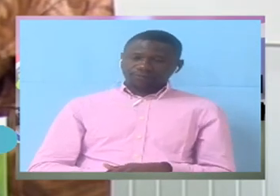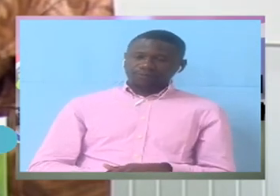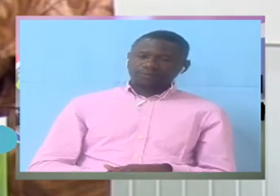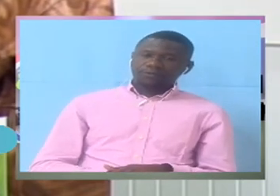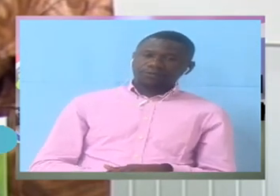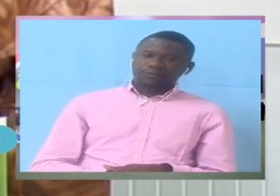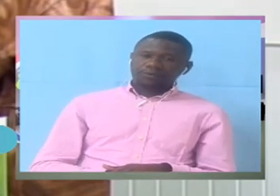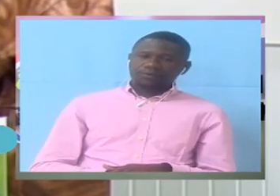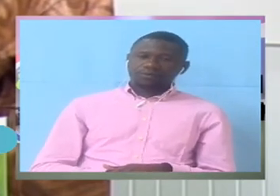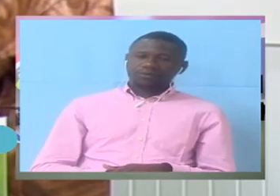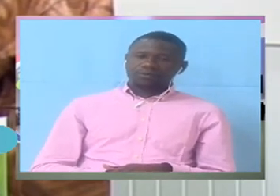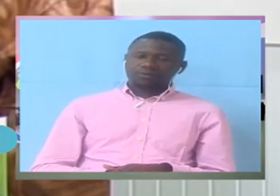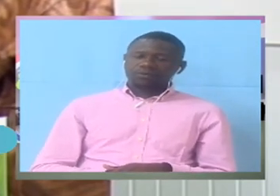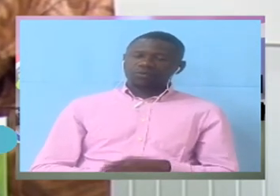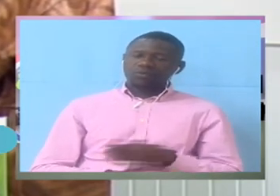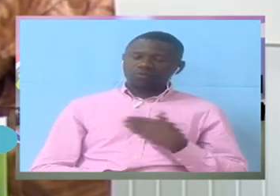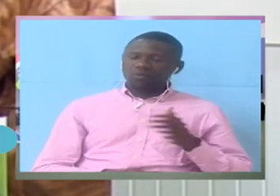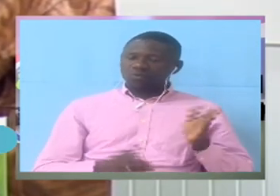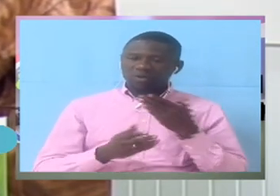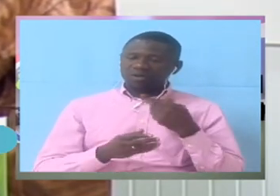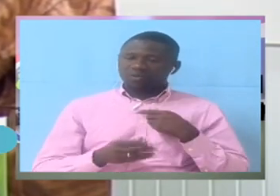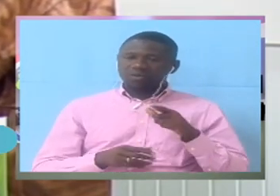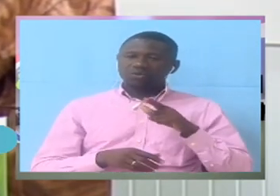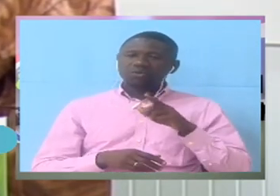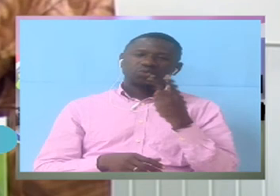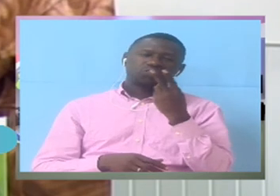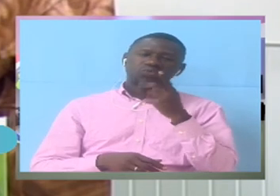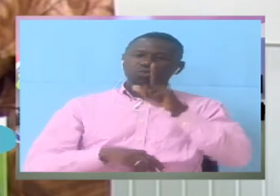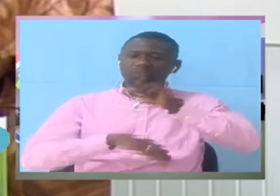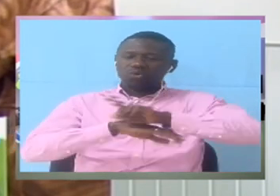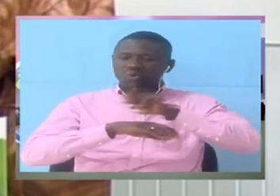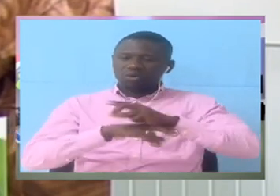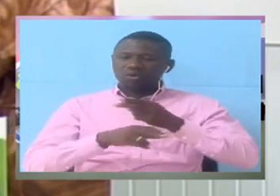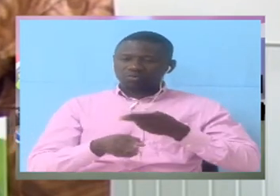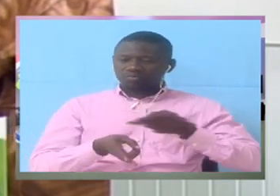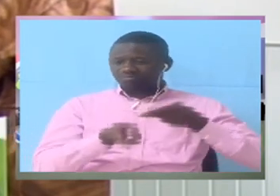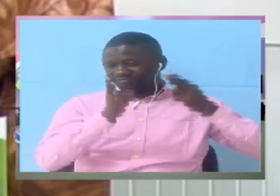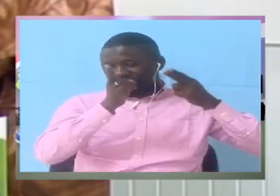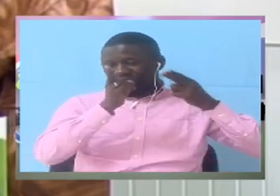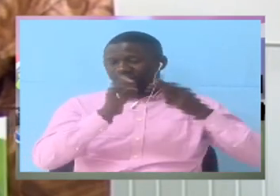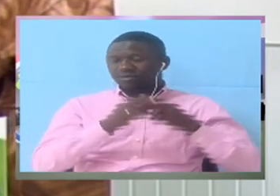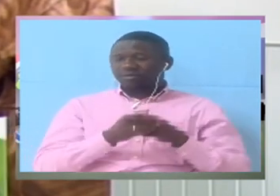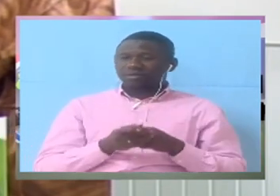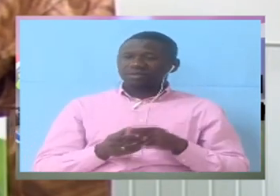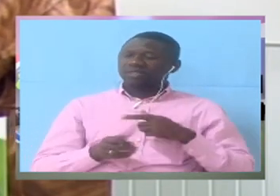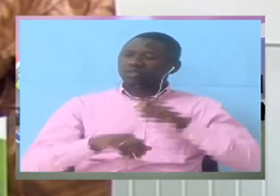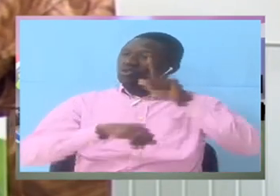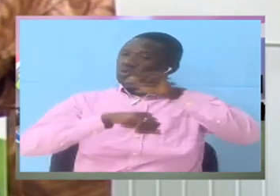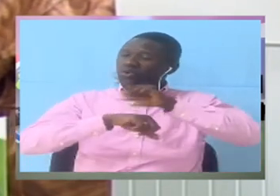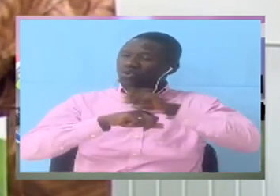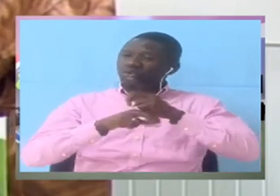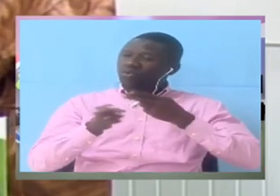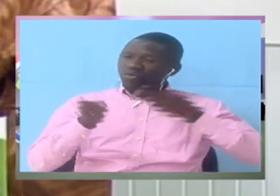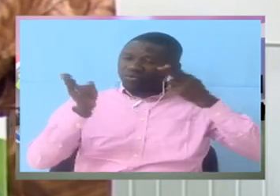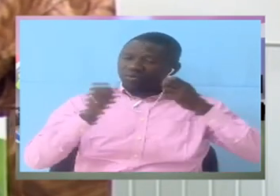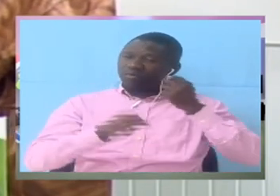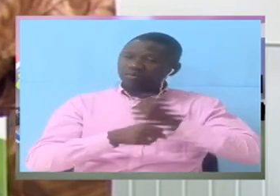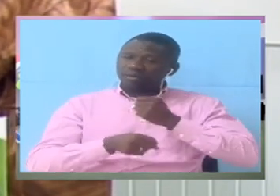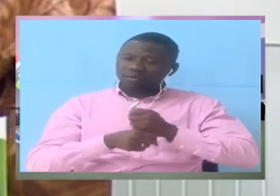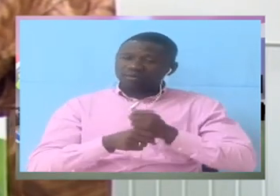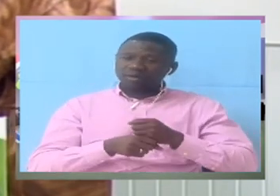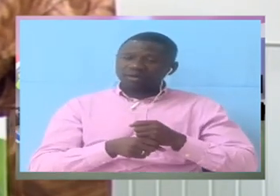we went there with two local guns. These local guns, which were manufactured